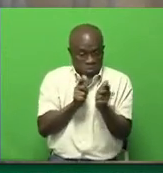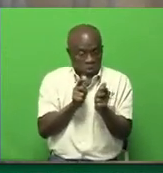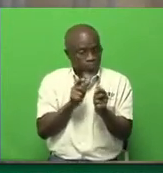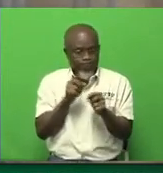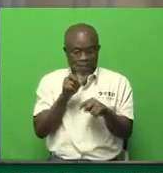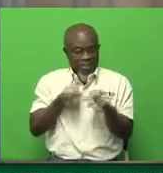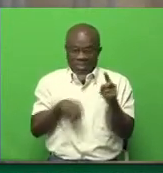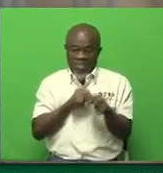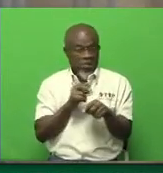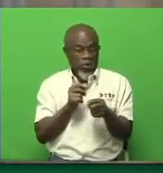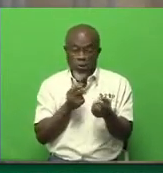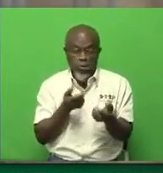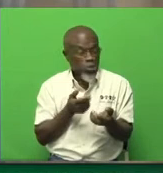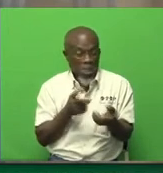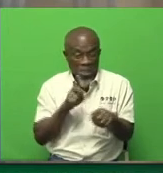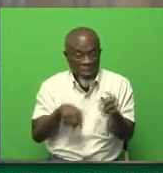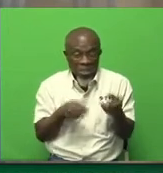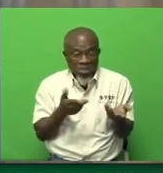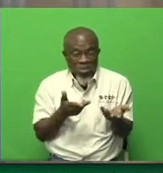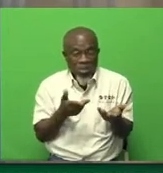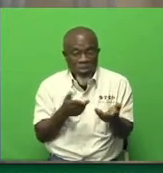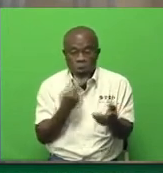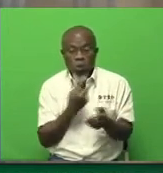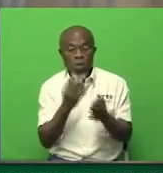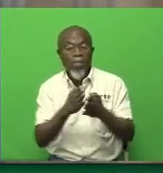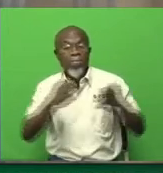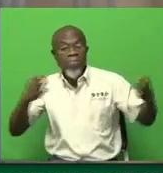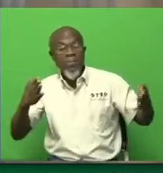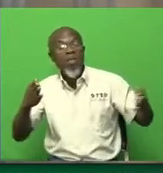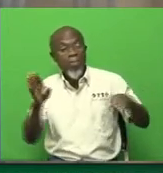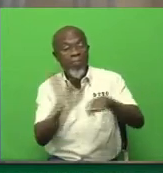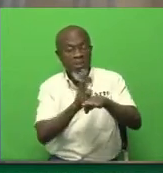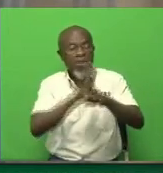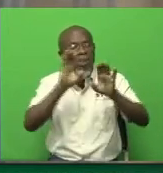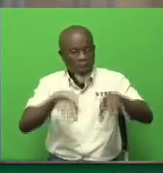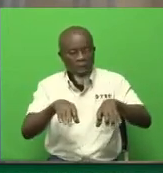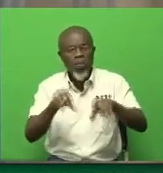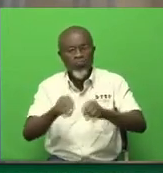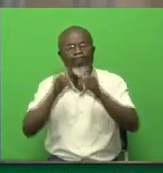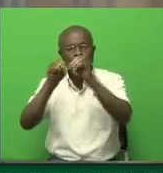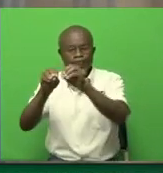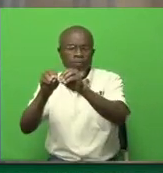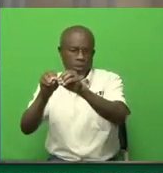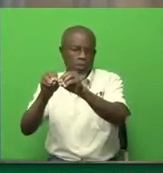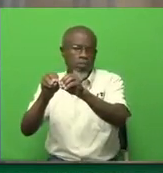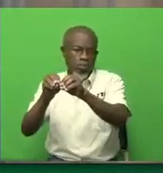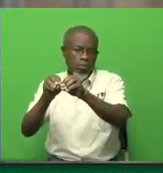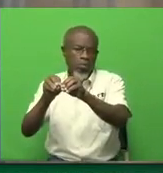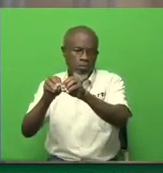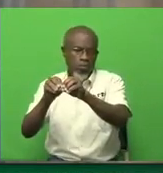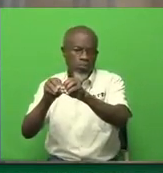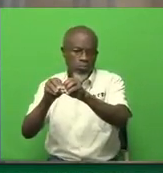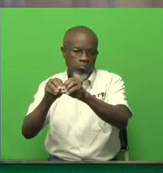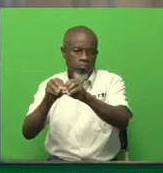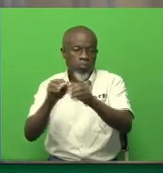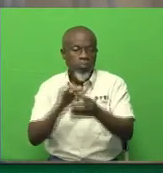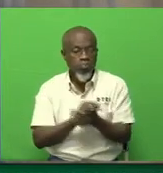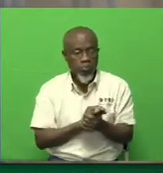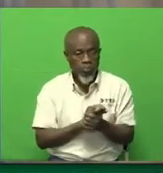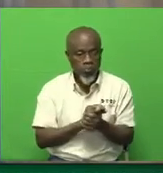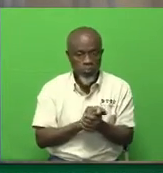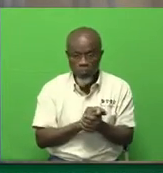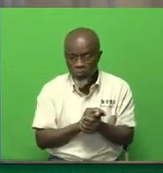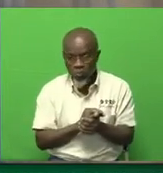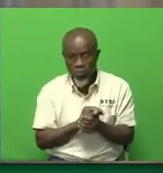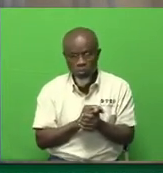and speak the big farmers not the small farmers in the country as for the apprenticeship program that's a joke they